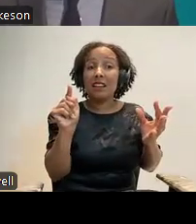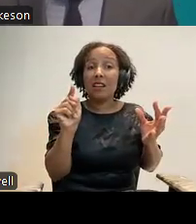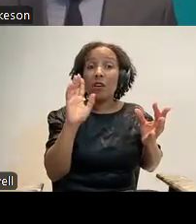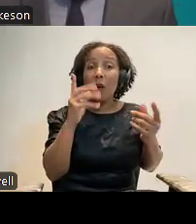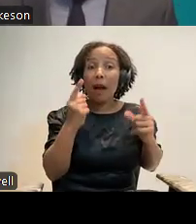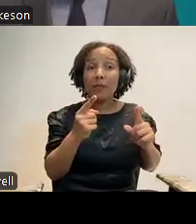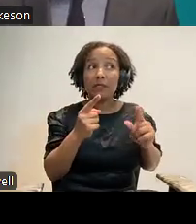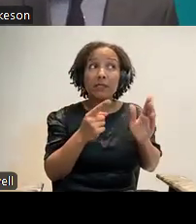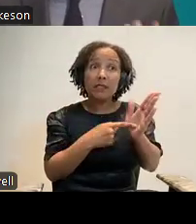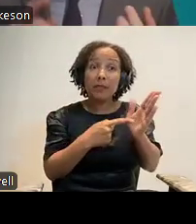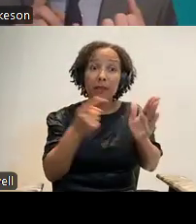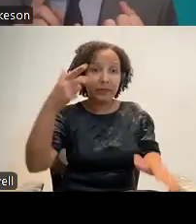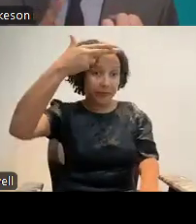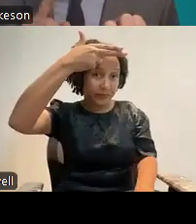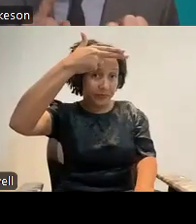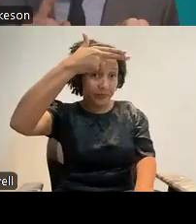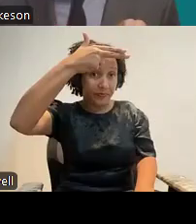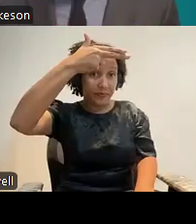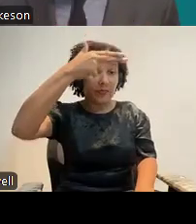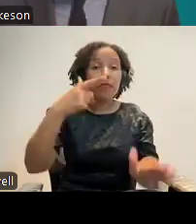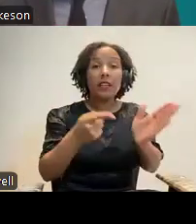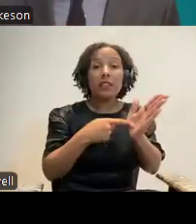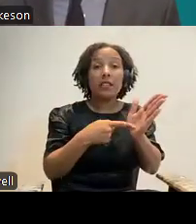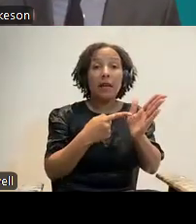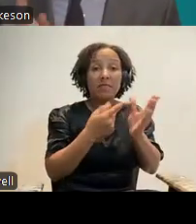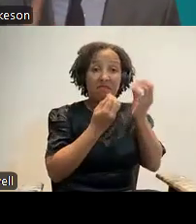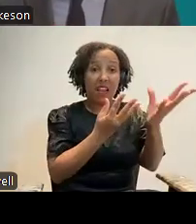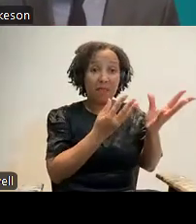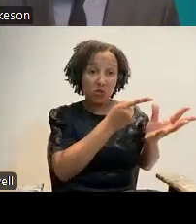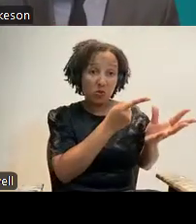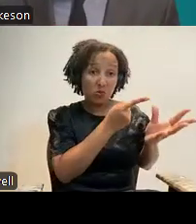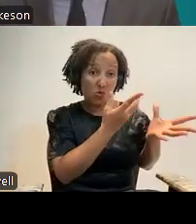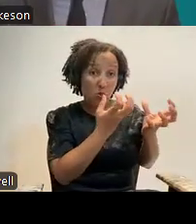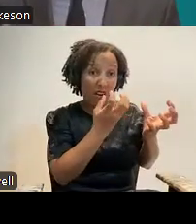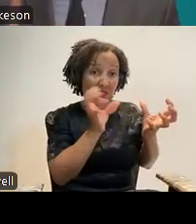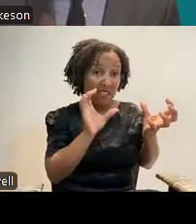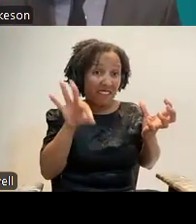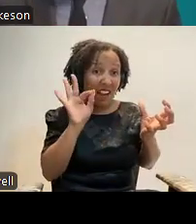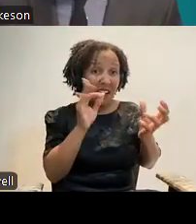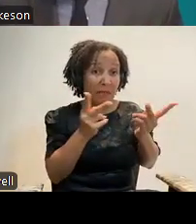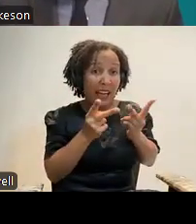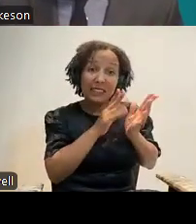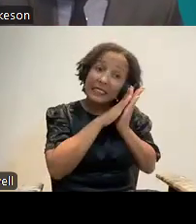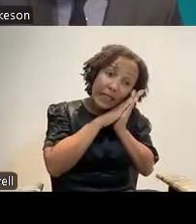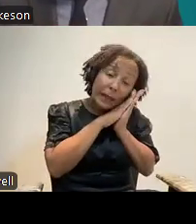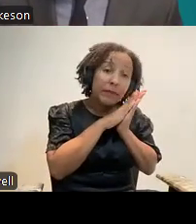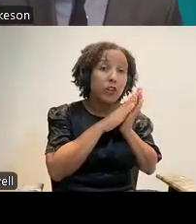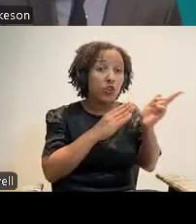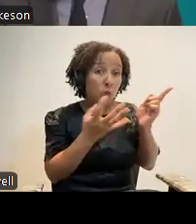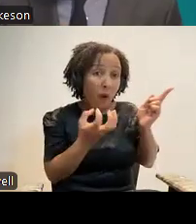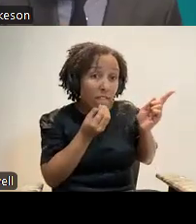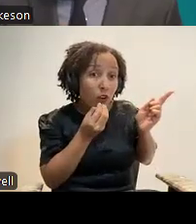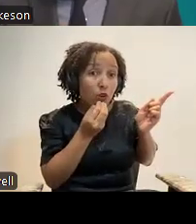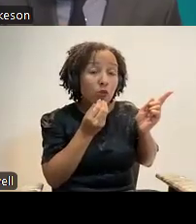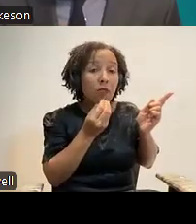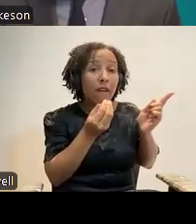head, but in others, it's to get, shelter. It's to get food. Sometimes it's to get food for somebody else, to get